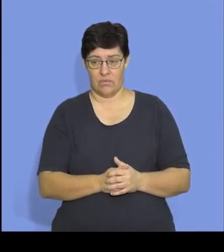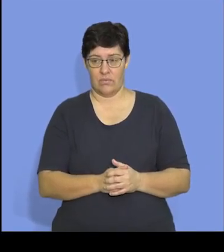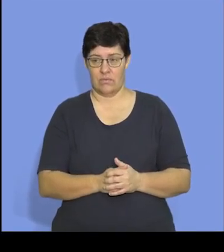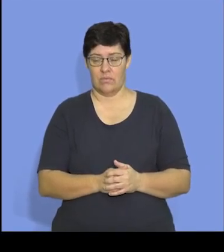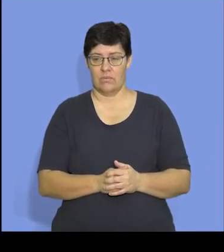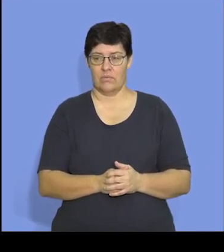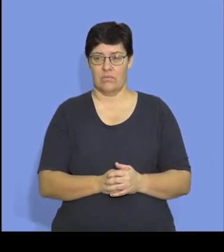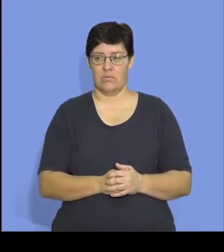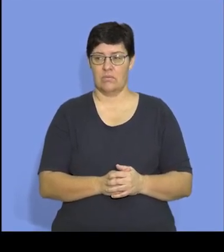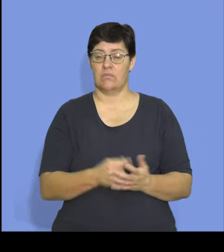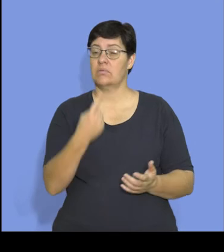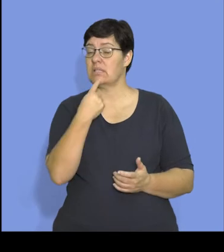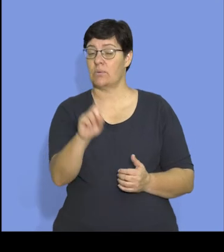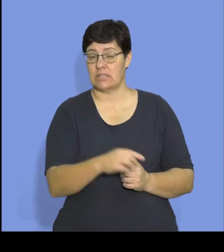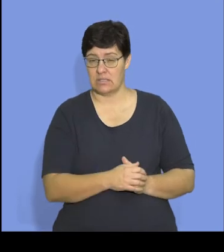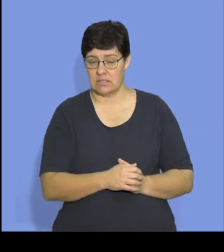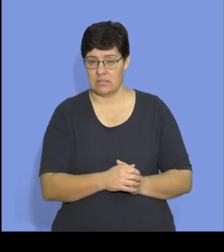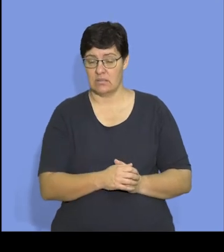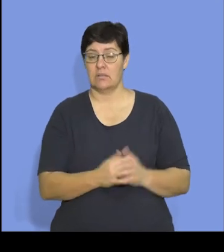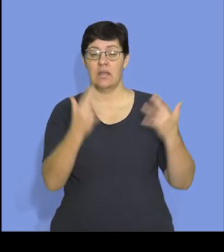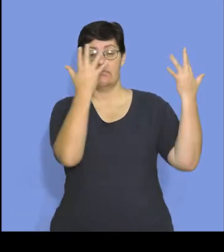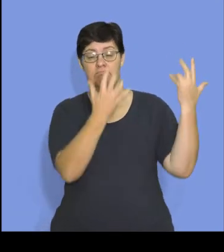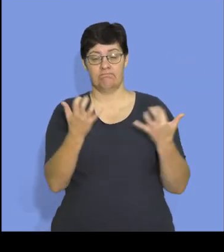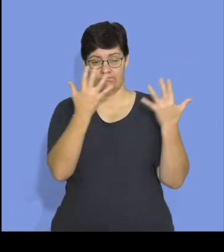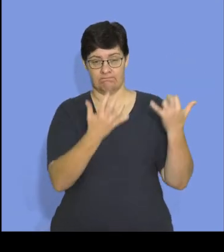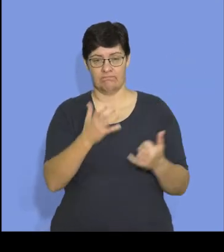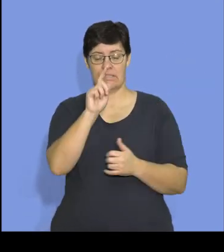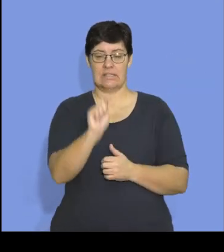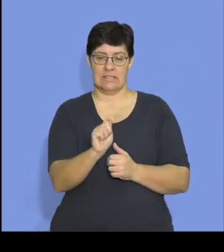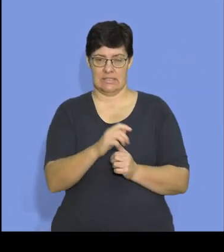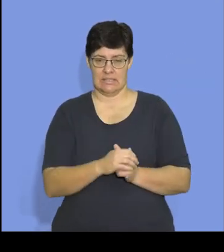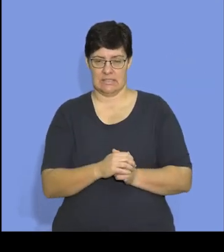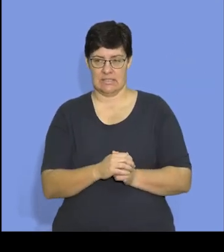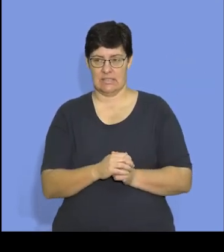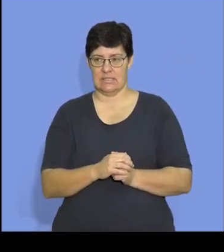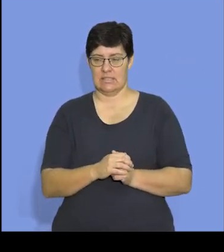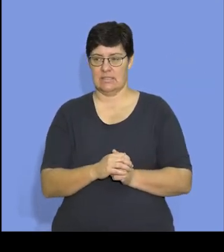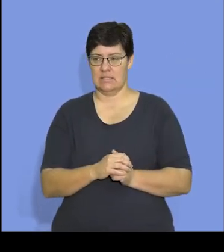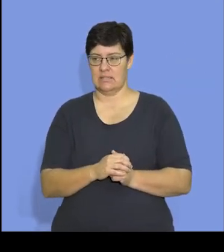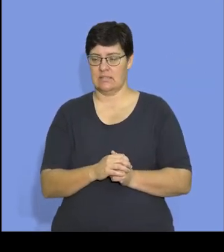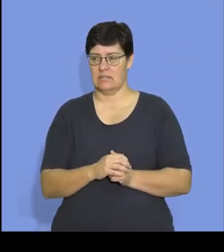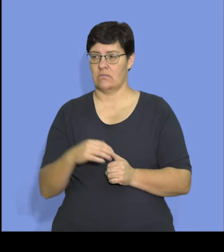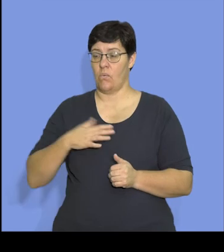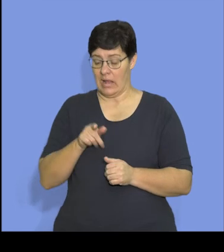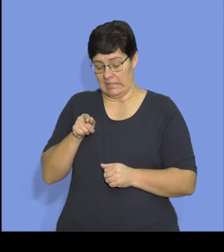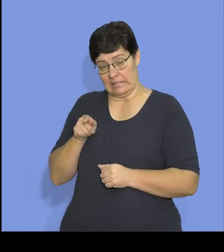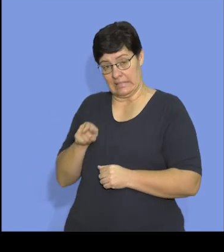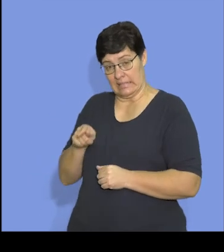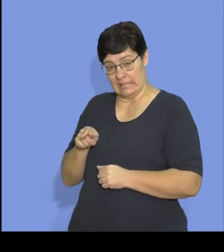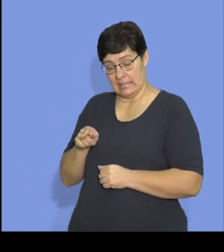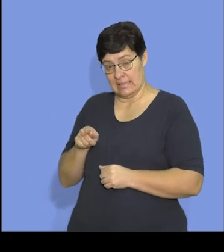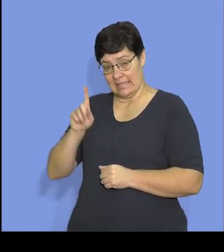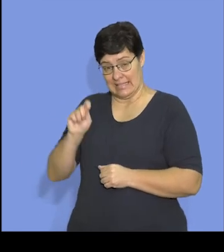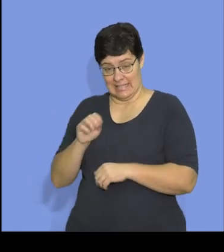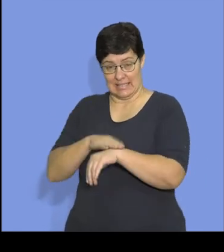Now they say, calculate T. Okay, I want that